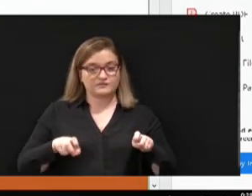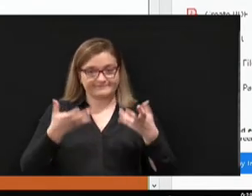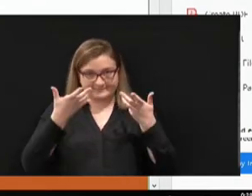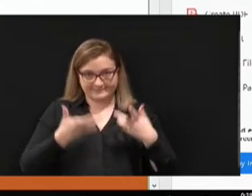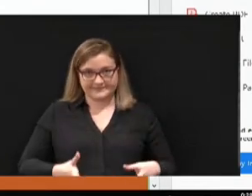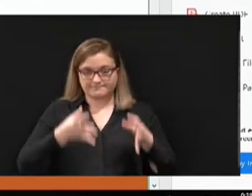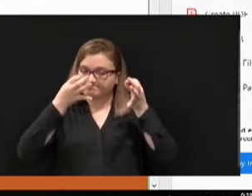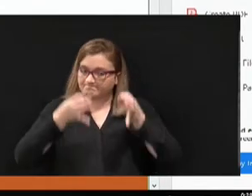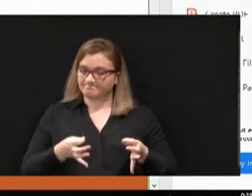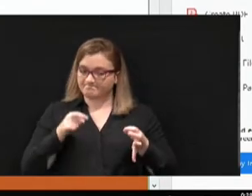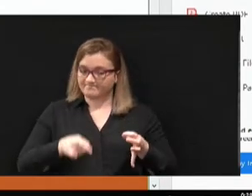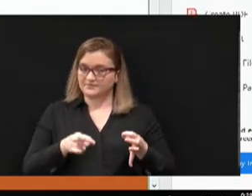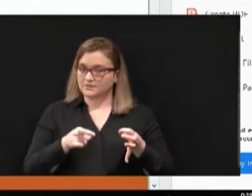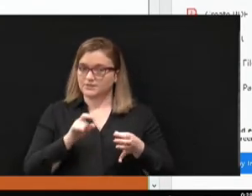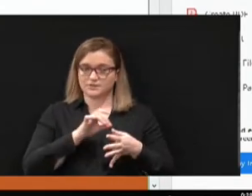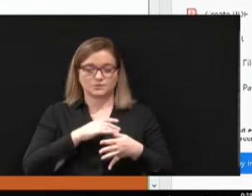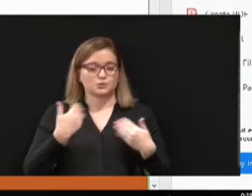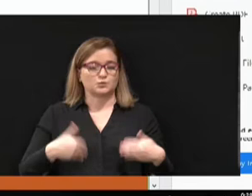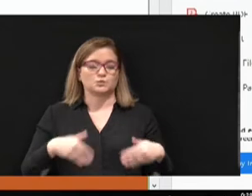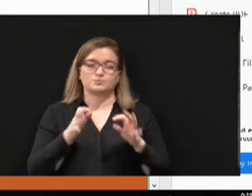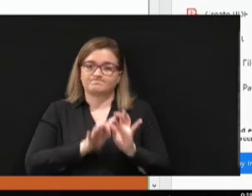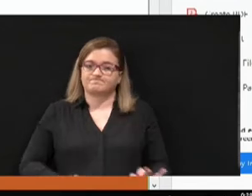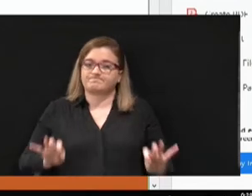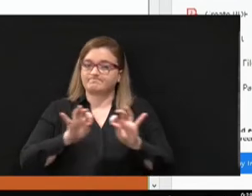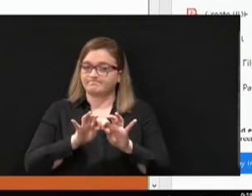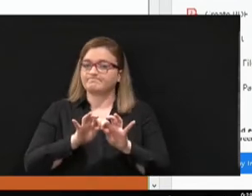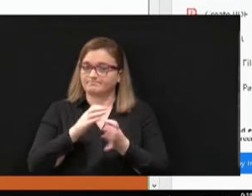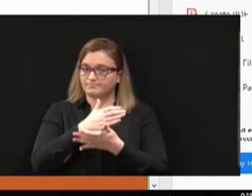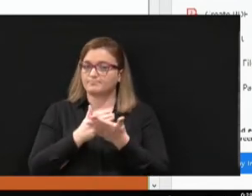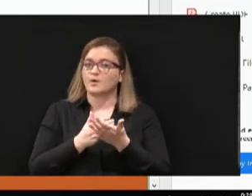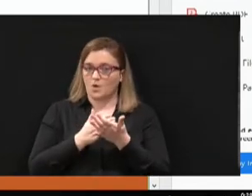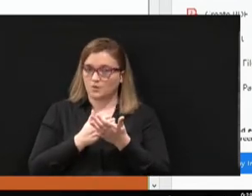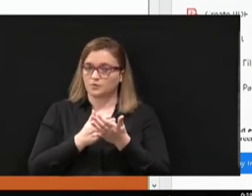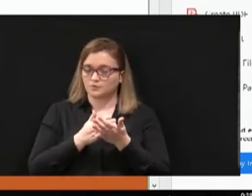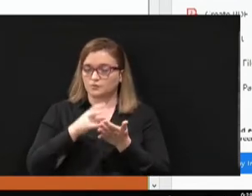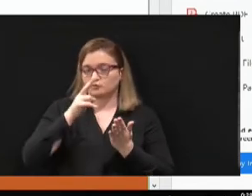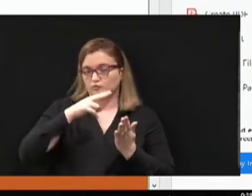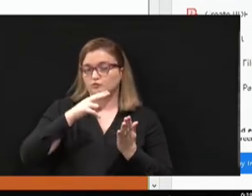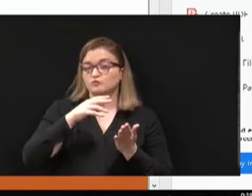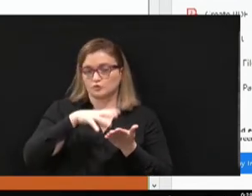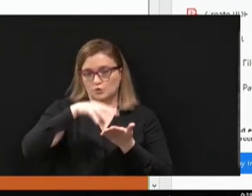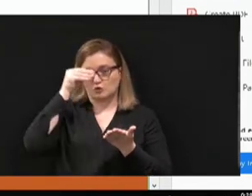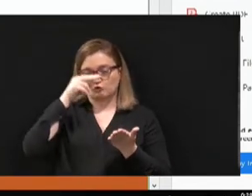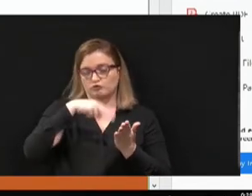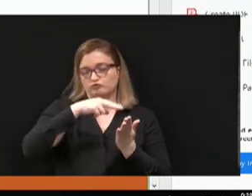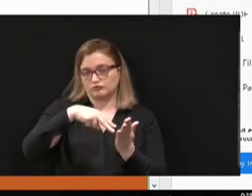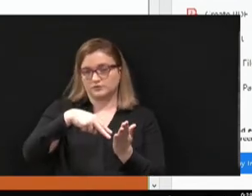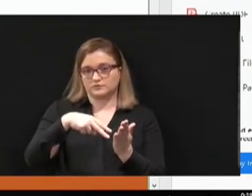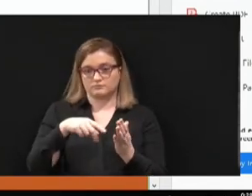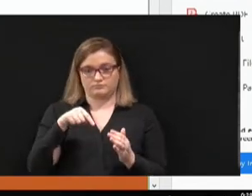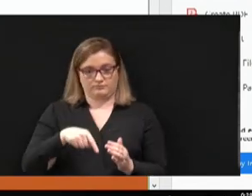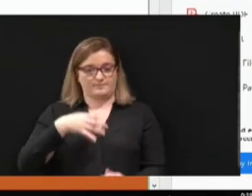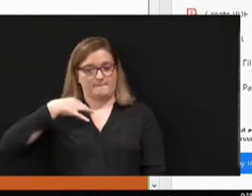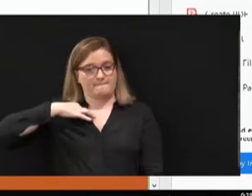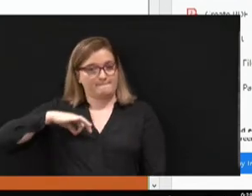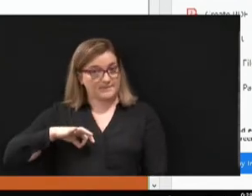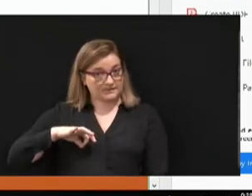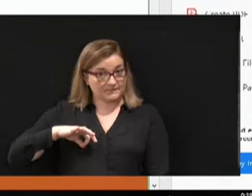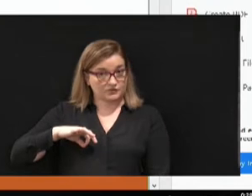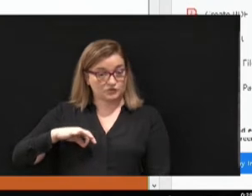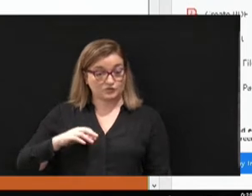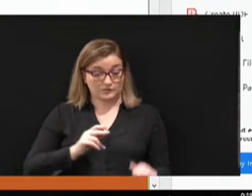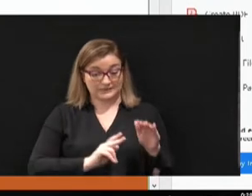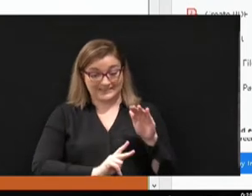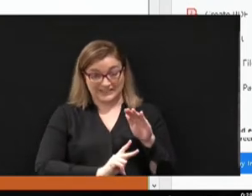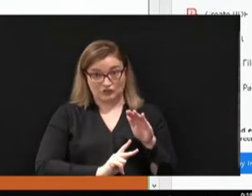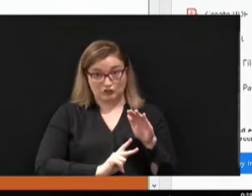as the critical components. What they found for phonemic awareness, that it's beneficial for kindergartners